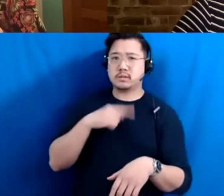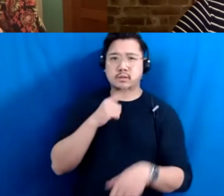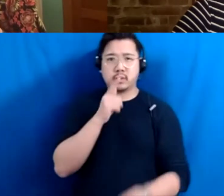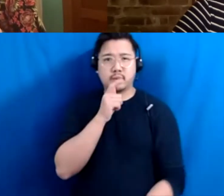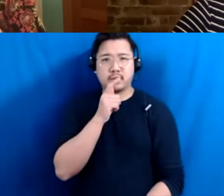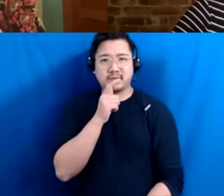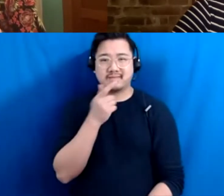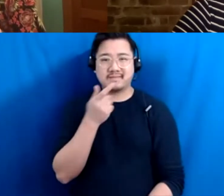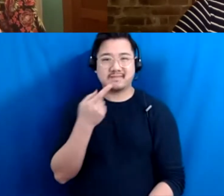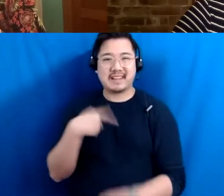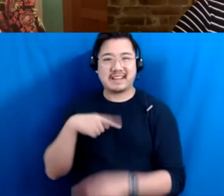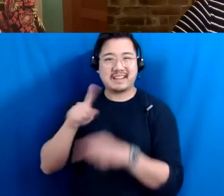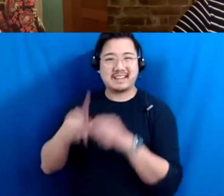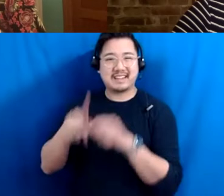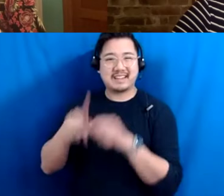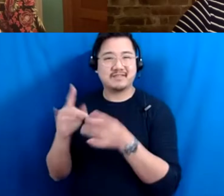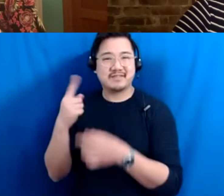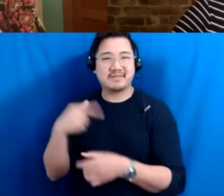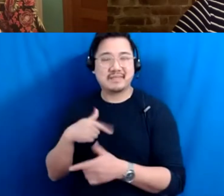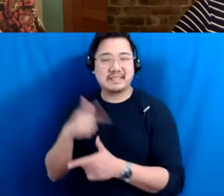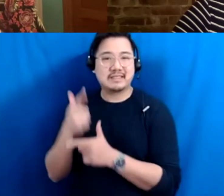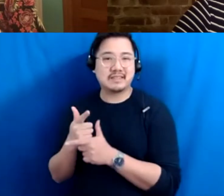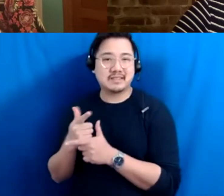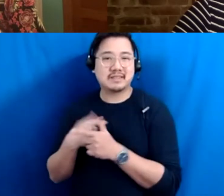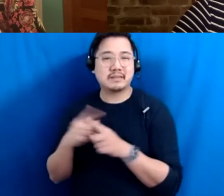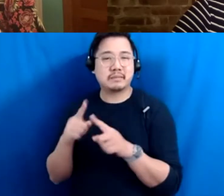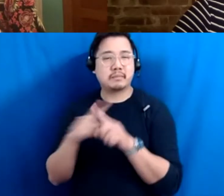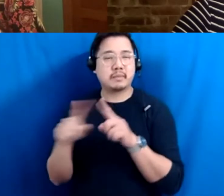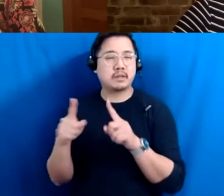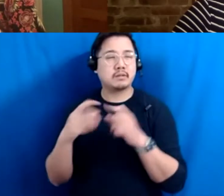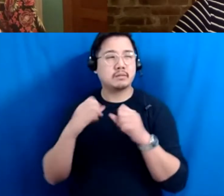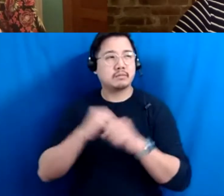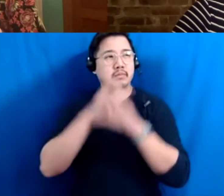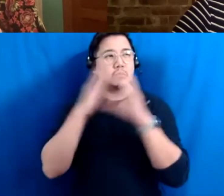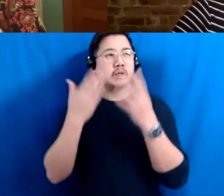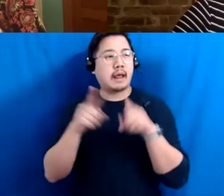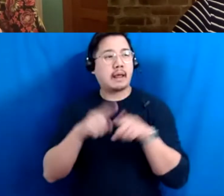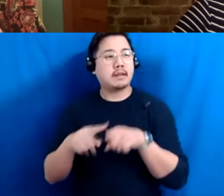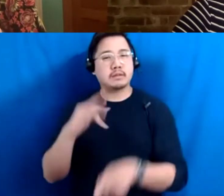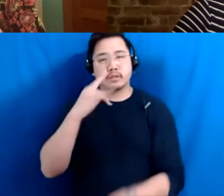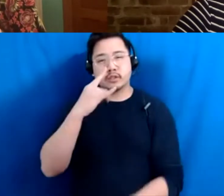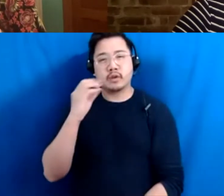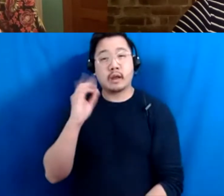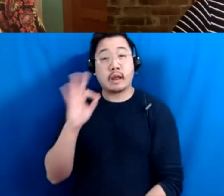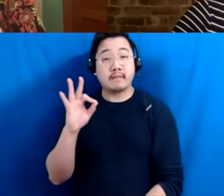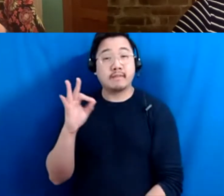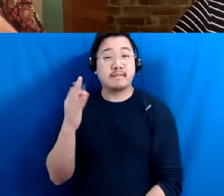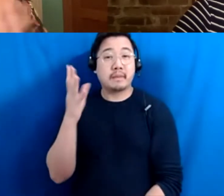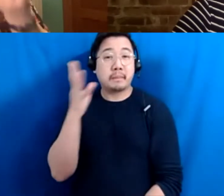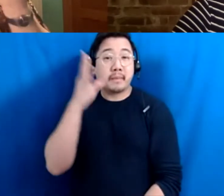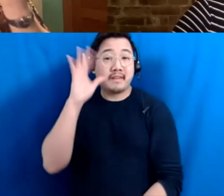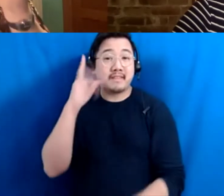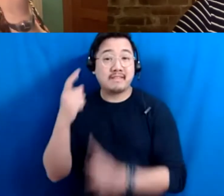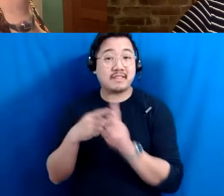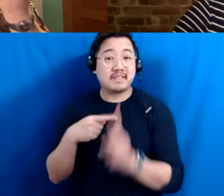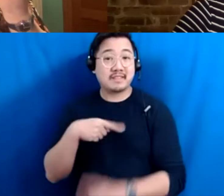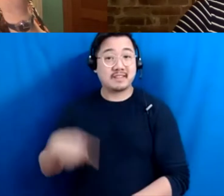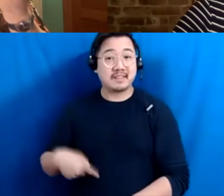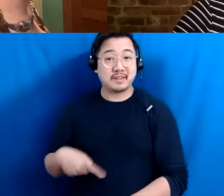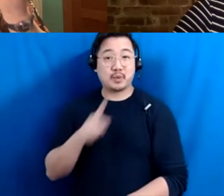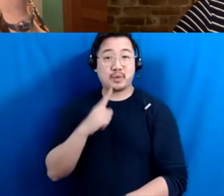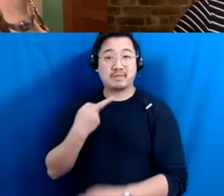speak for my sisters, but to some extent, thought of myself as a child of parents from China, and thus that was my